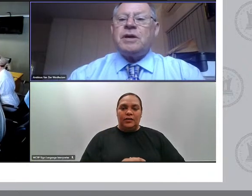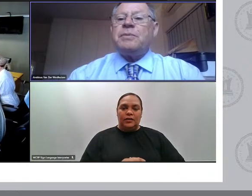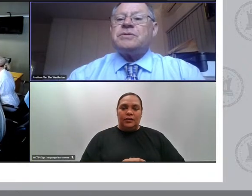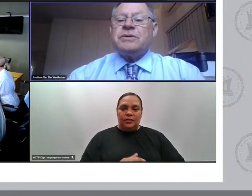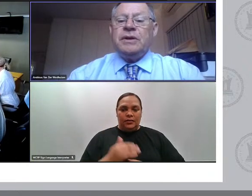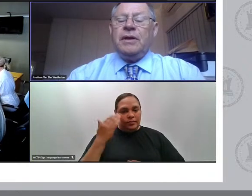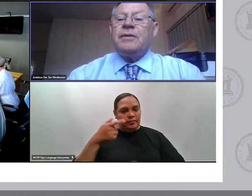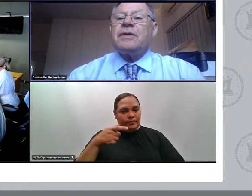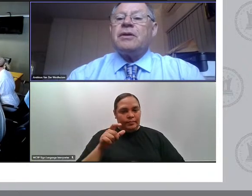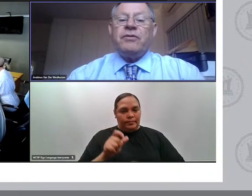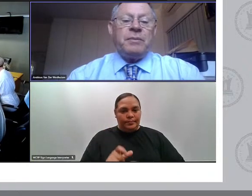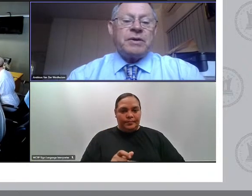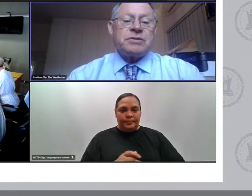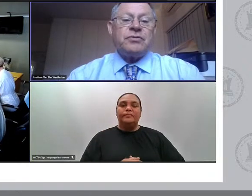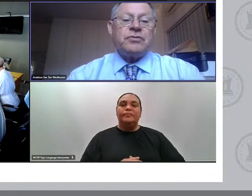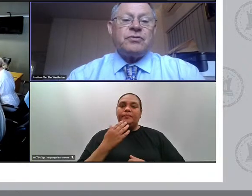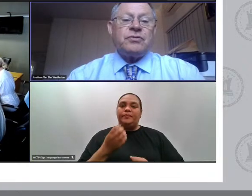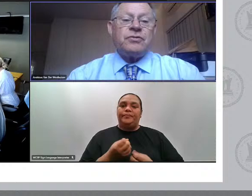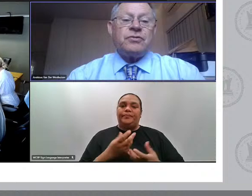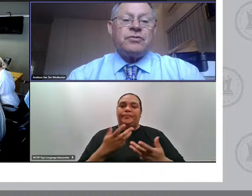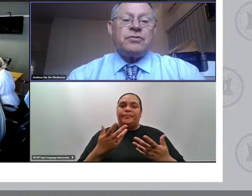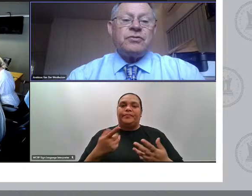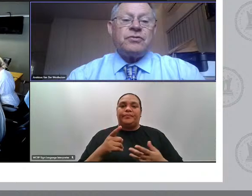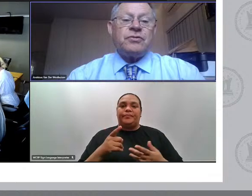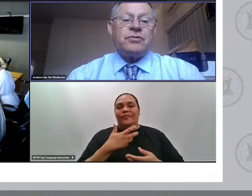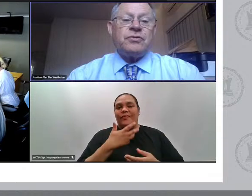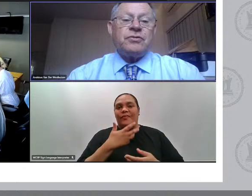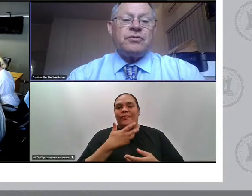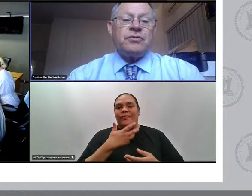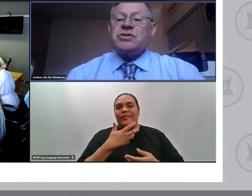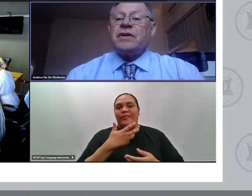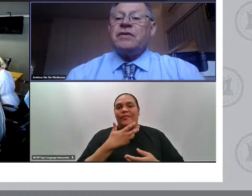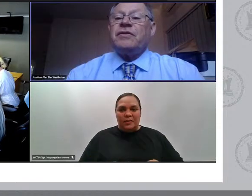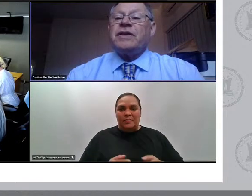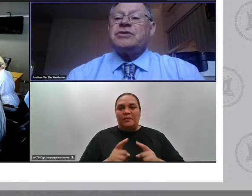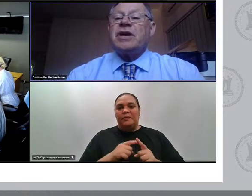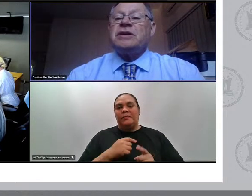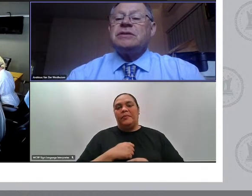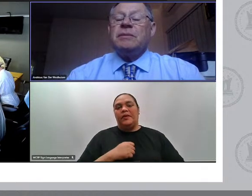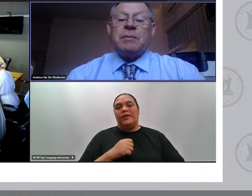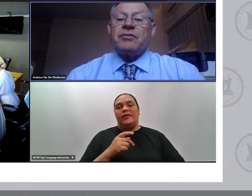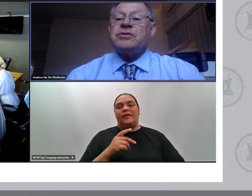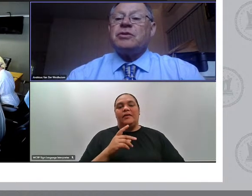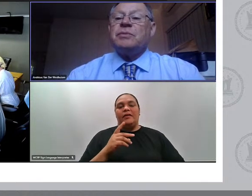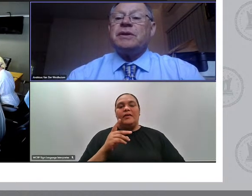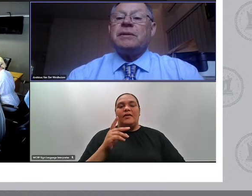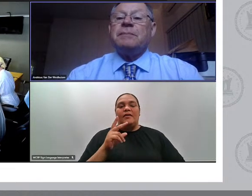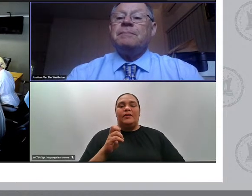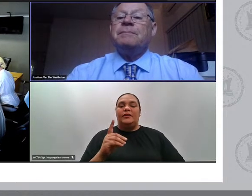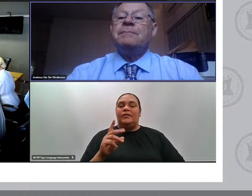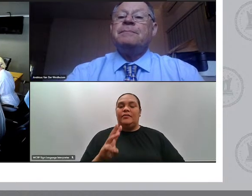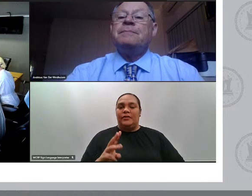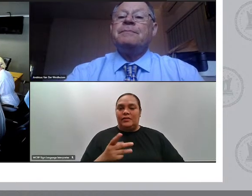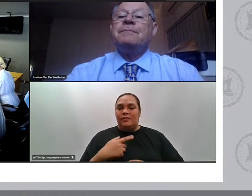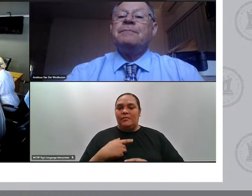Good morning, Chairperson. Thank you very much for this warm welcome. Andrikus van der Westhuizen, member of this